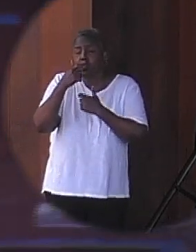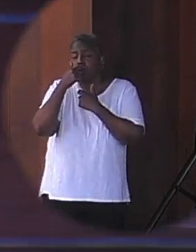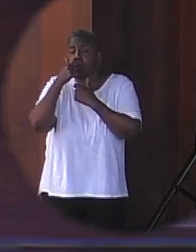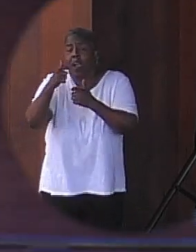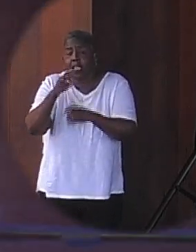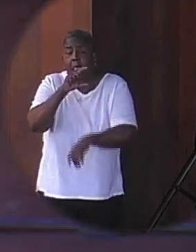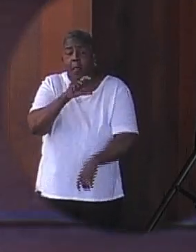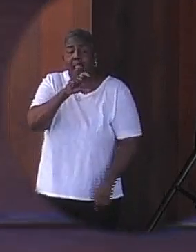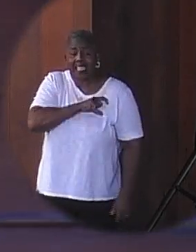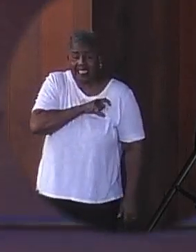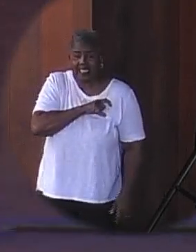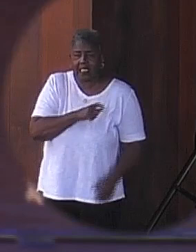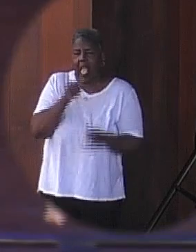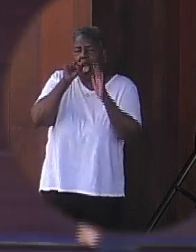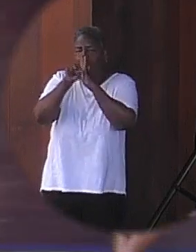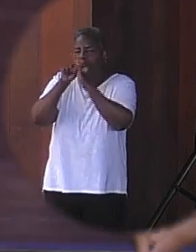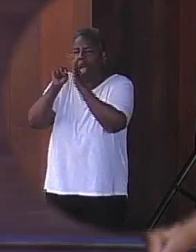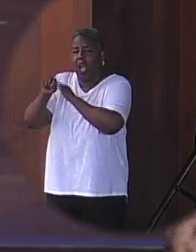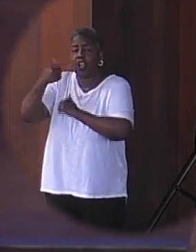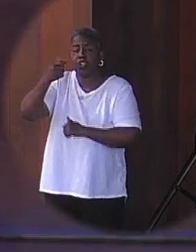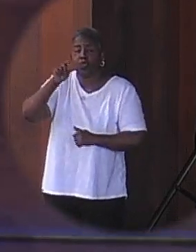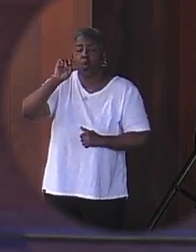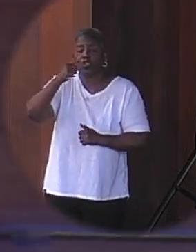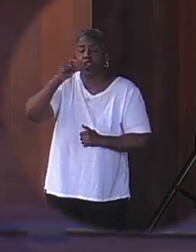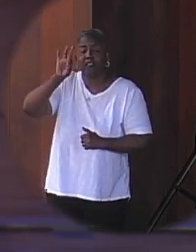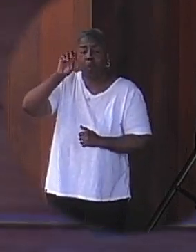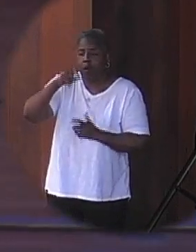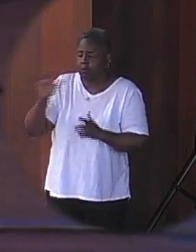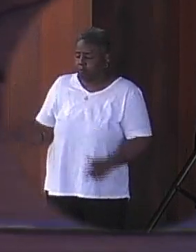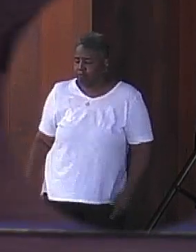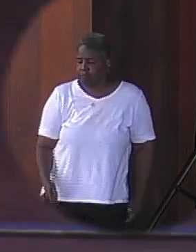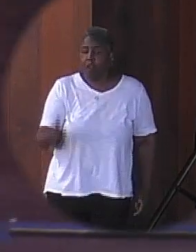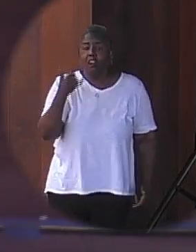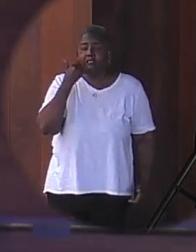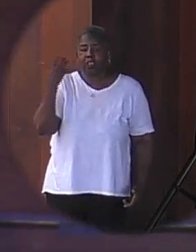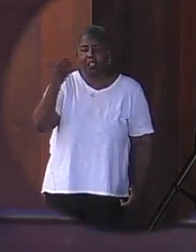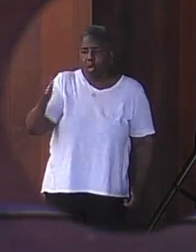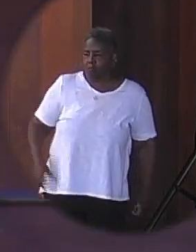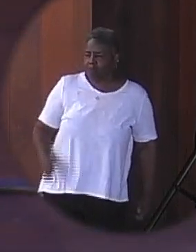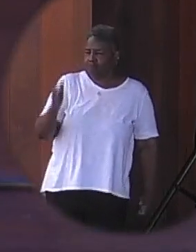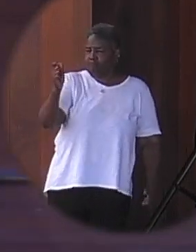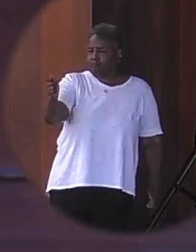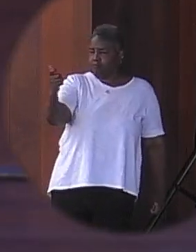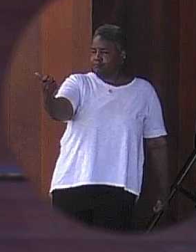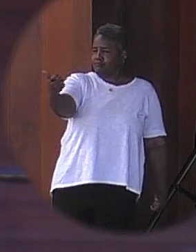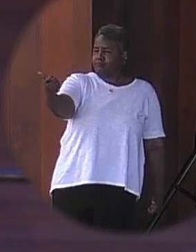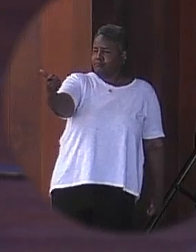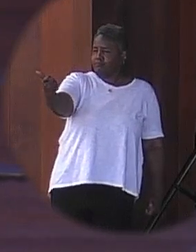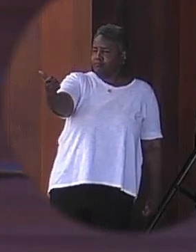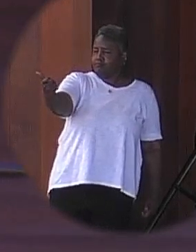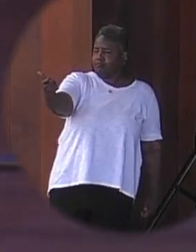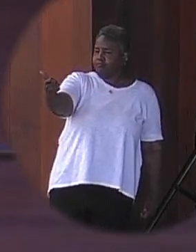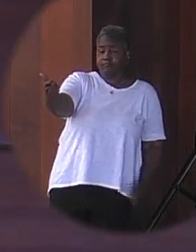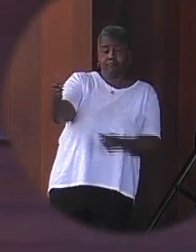the police kill George Floyd to pull out her phone and record it. And